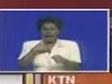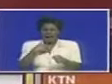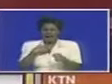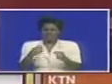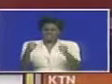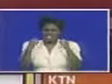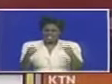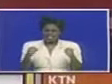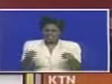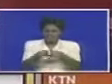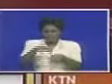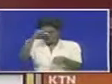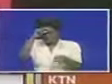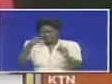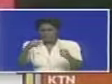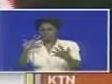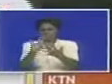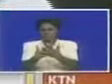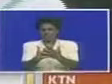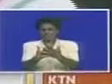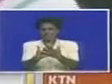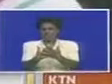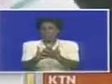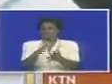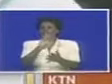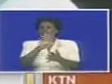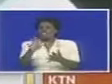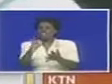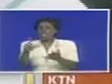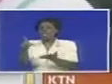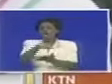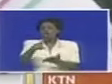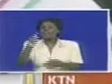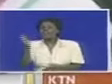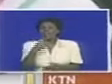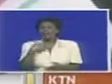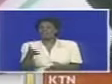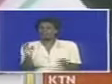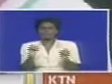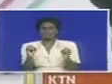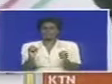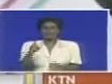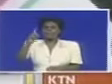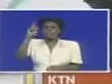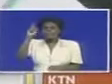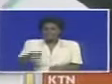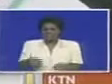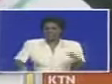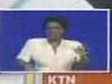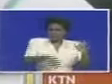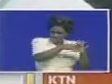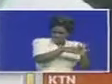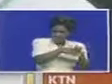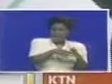country to move in and arrest them. None of these trawlers are owned by local Kenyan companies. We must age out these people and give